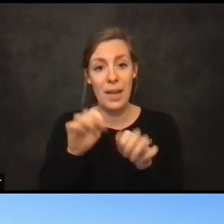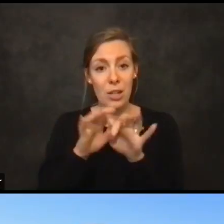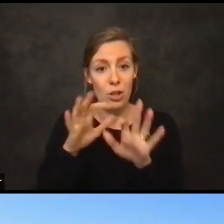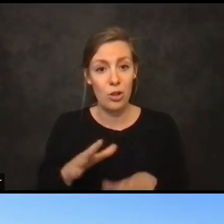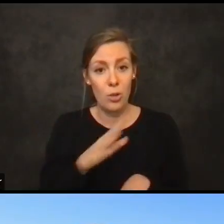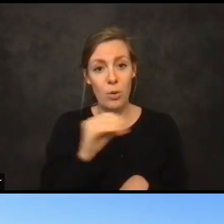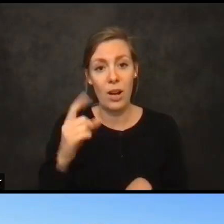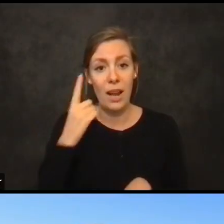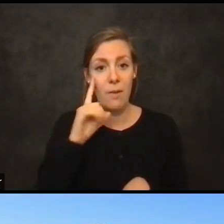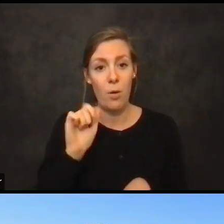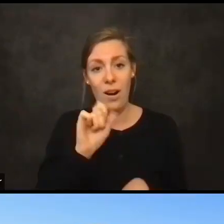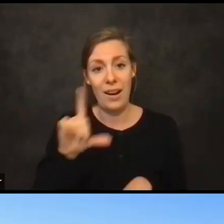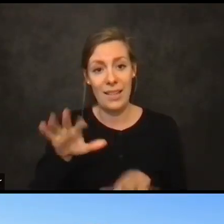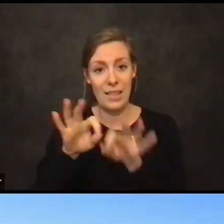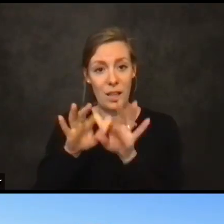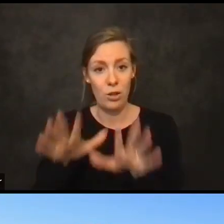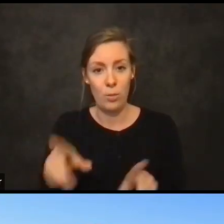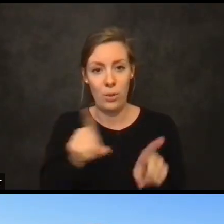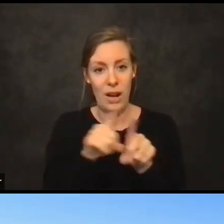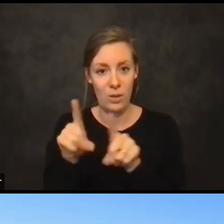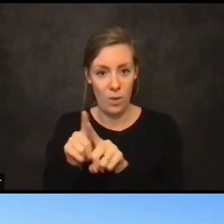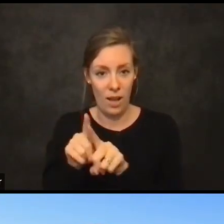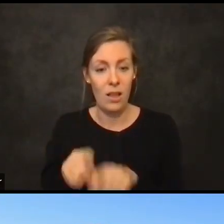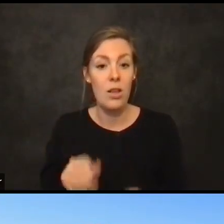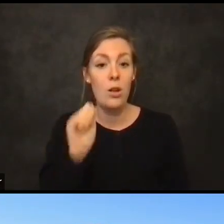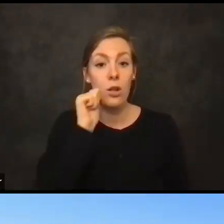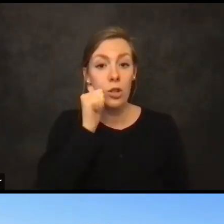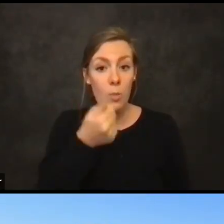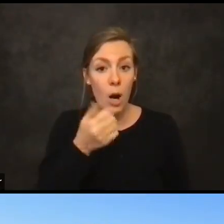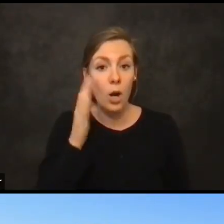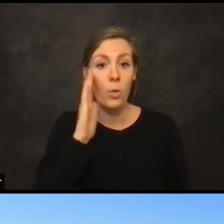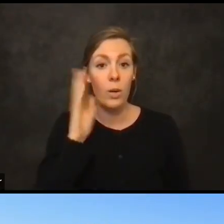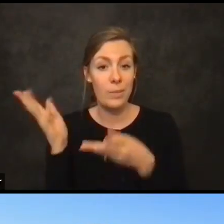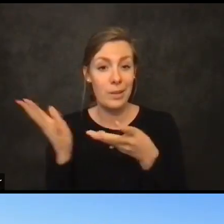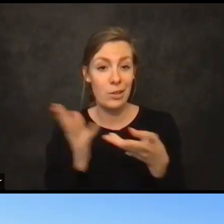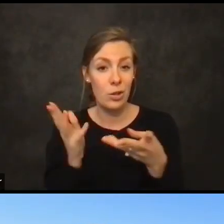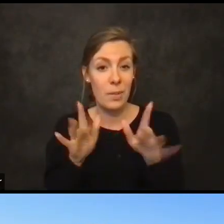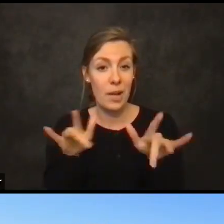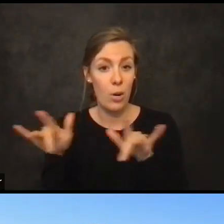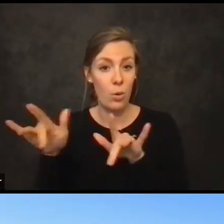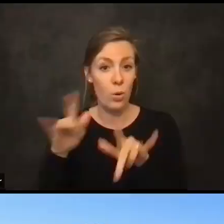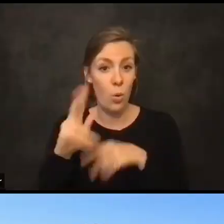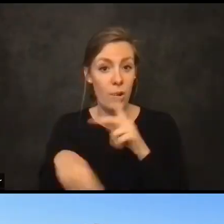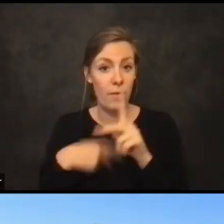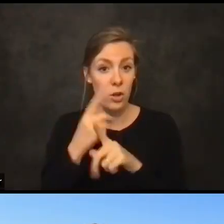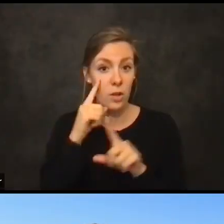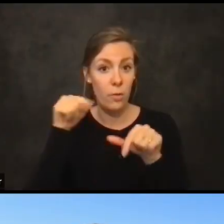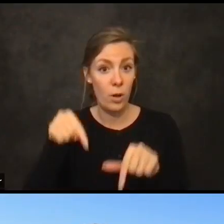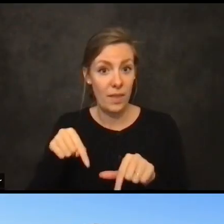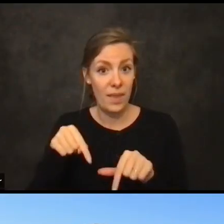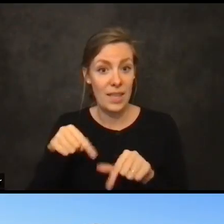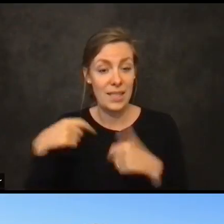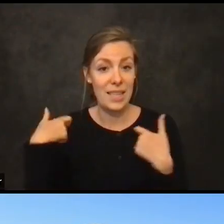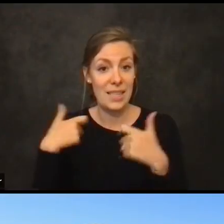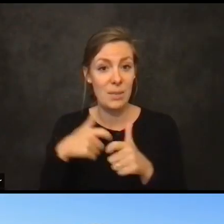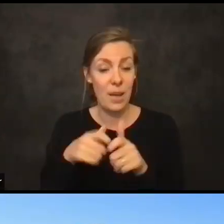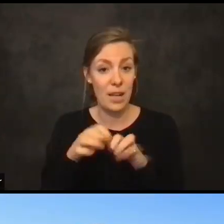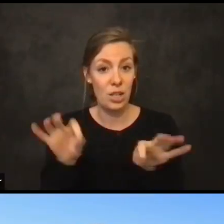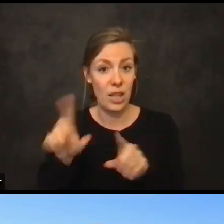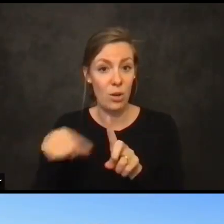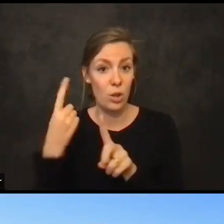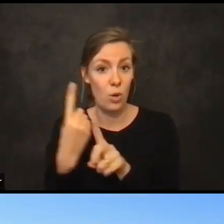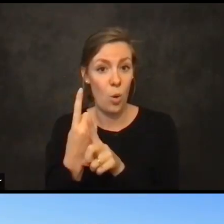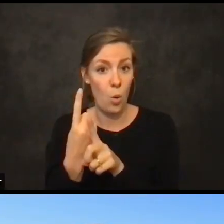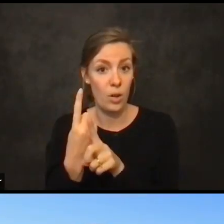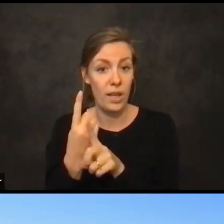and Elizabeth, our ASL interpreter. Tomorrow, we will be streaming a recorded version of this briefing in Spanish language only on